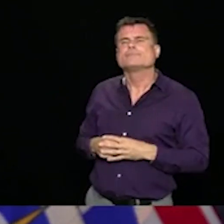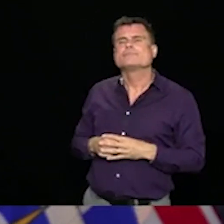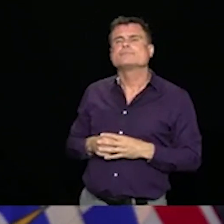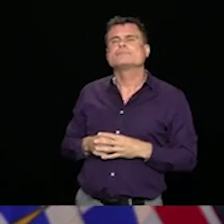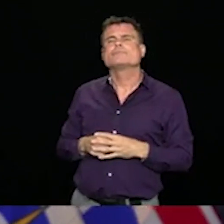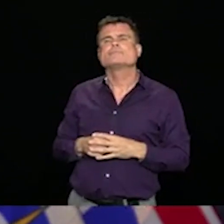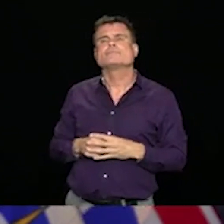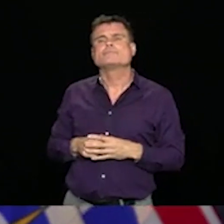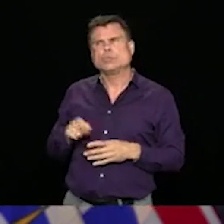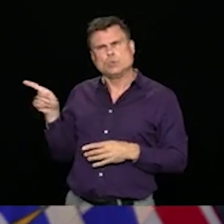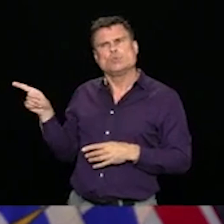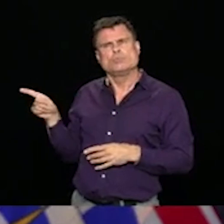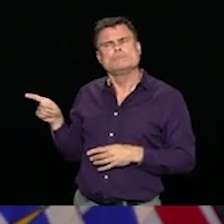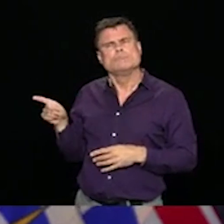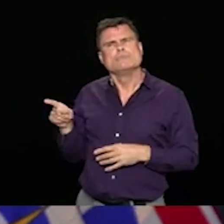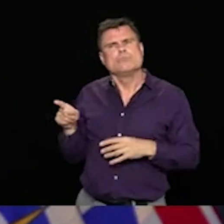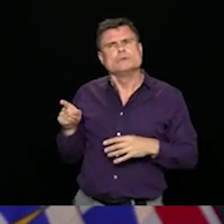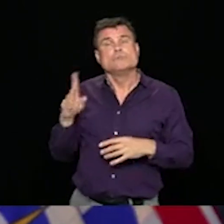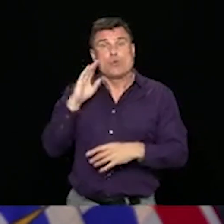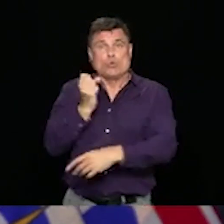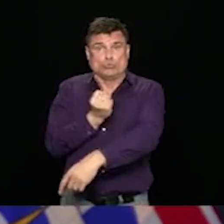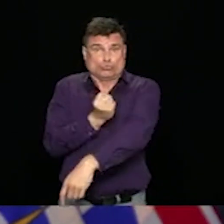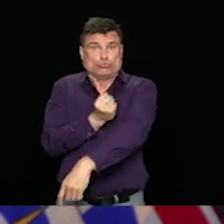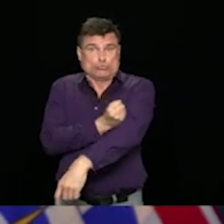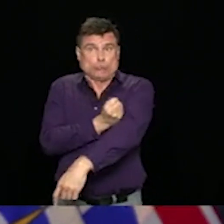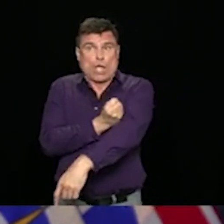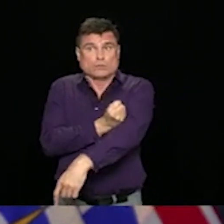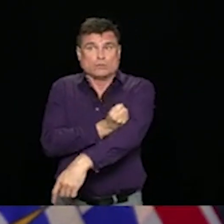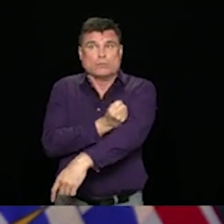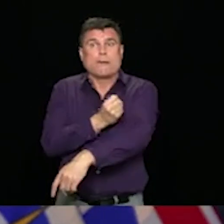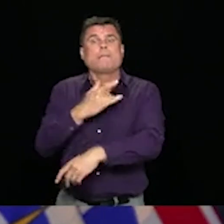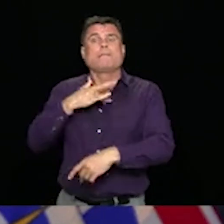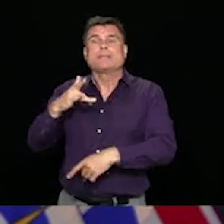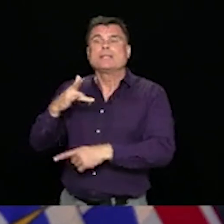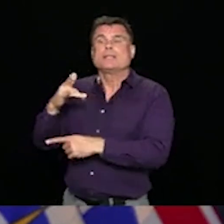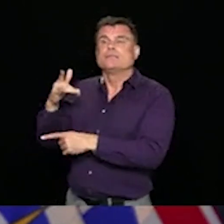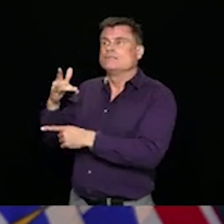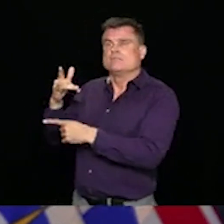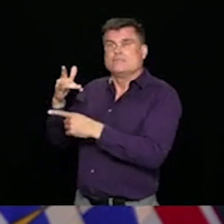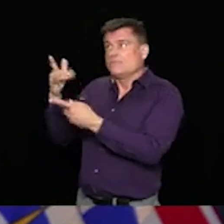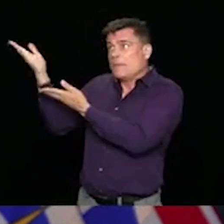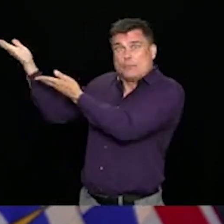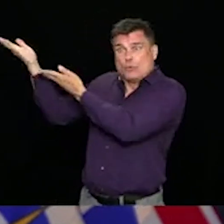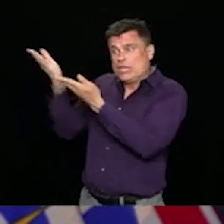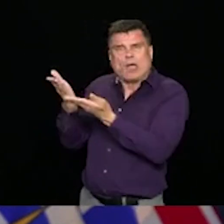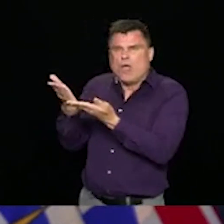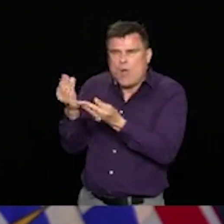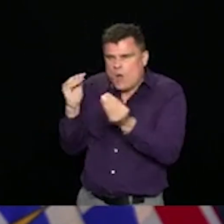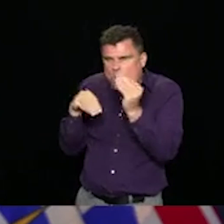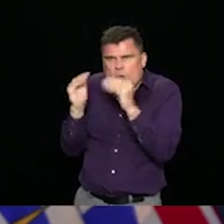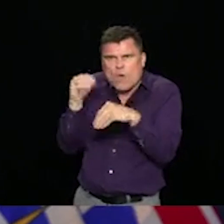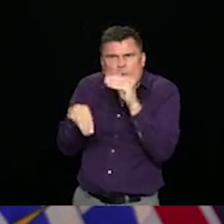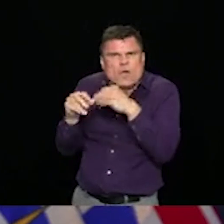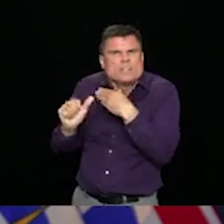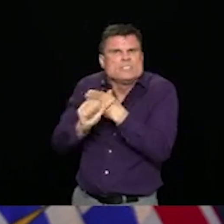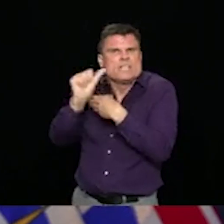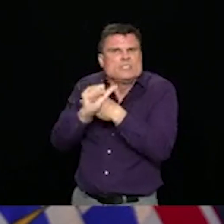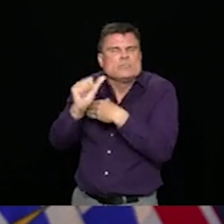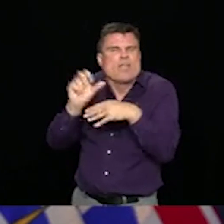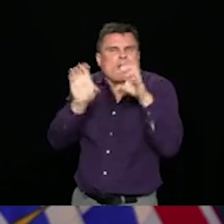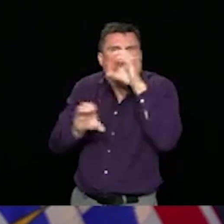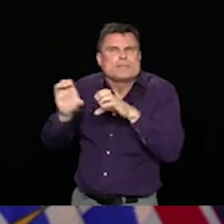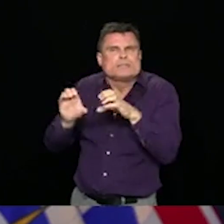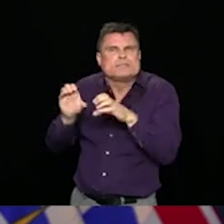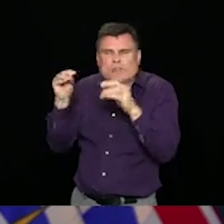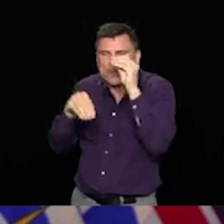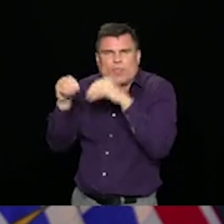around sort of the drug supply, a tainted drug supply, as some experts say. There's been also some fraud out there across